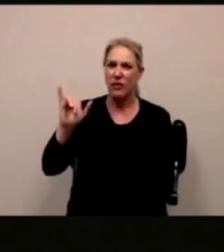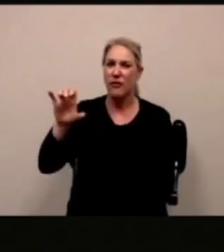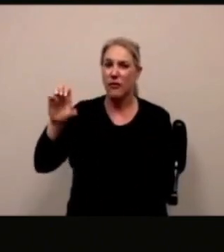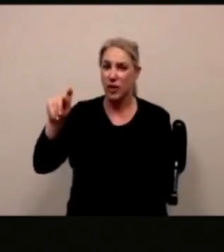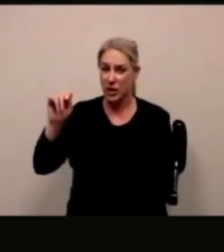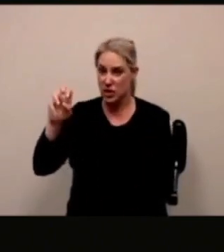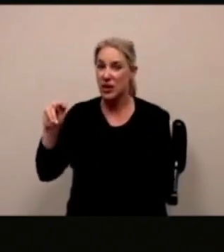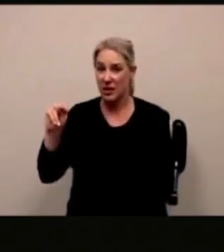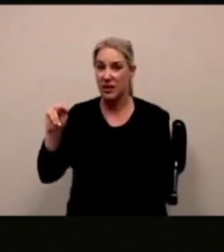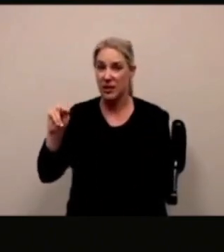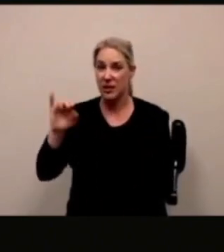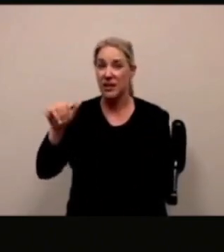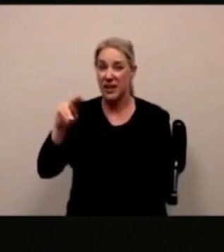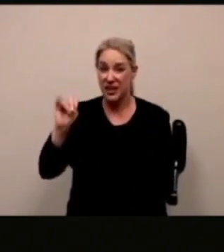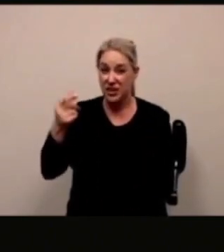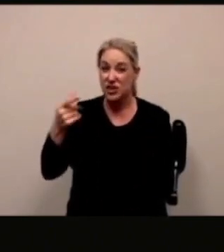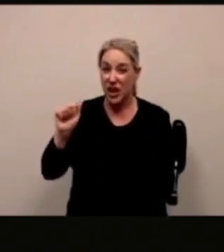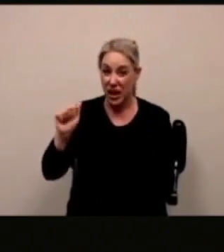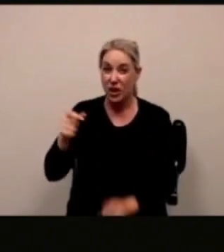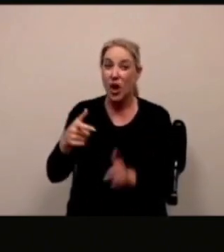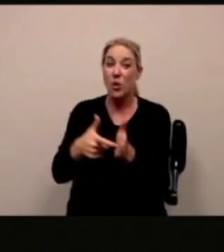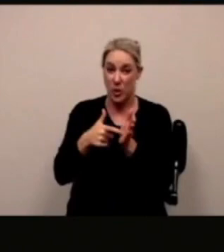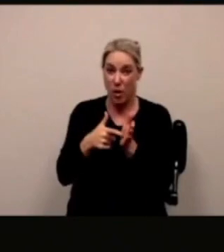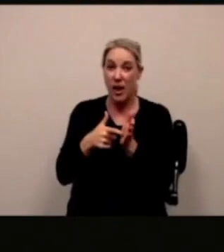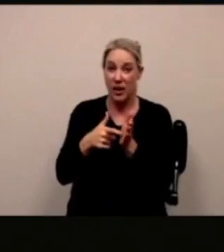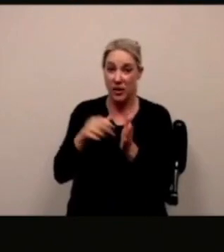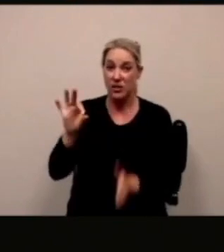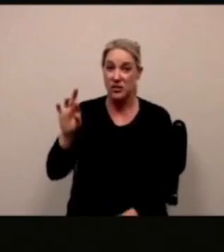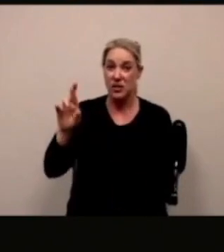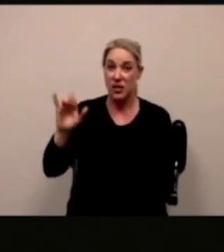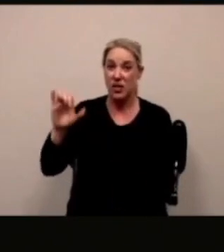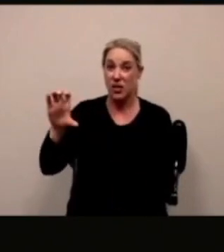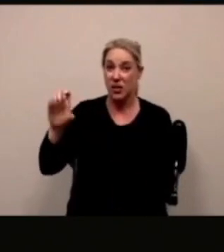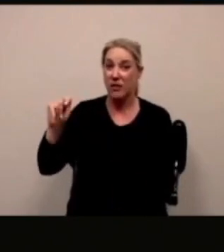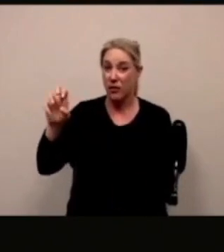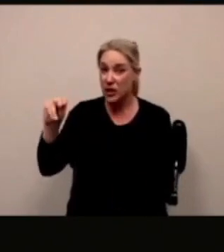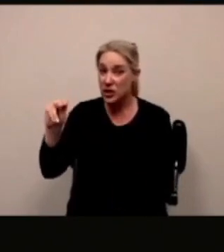is having not too little or too much friction between the parts.